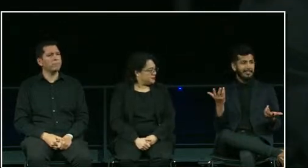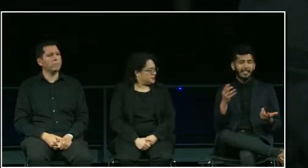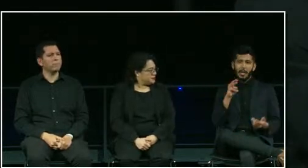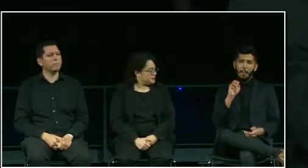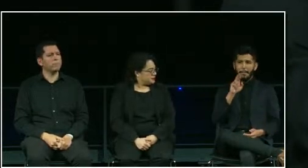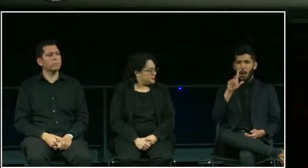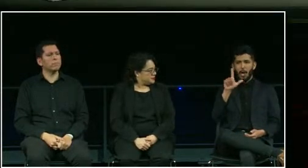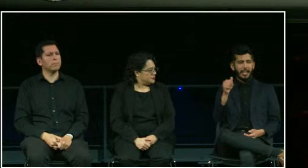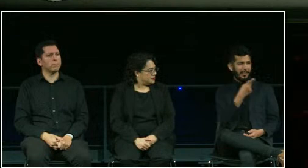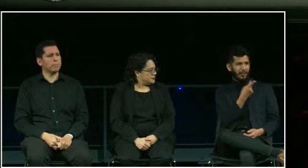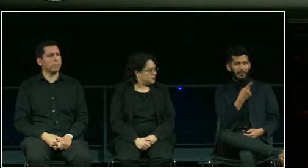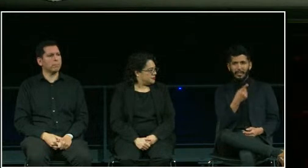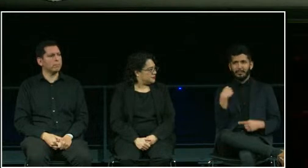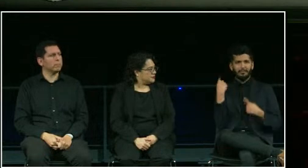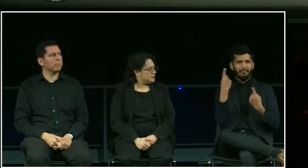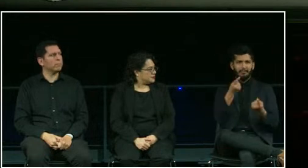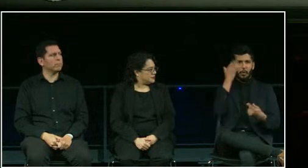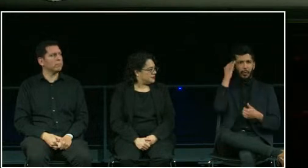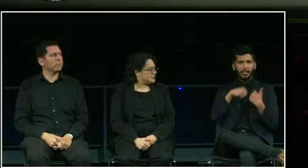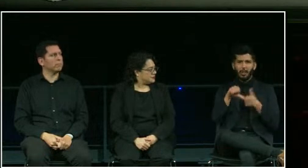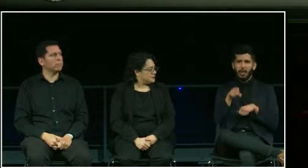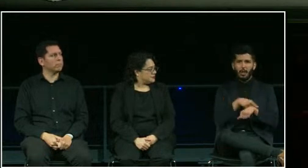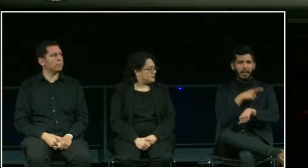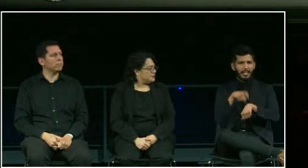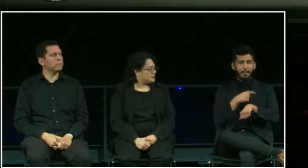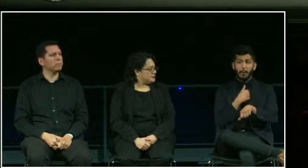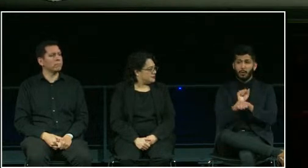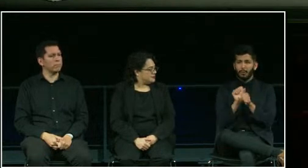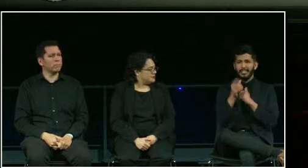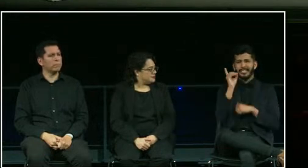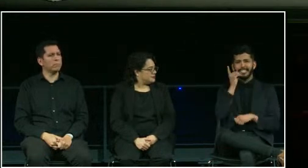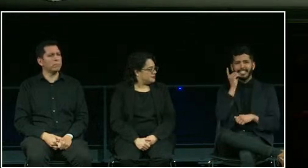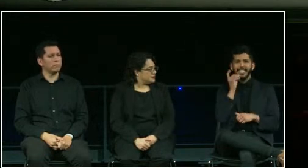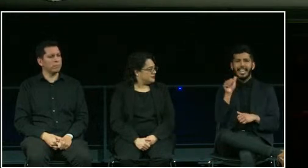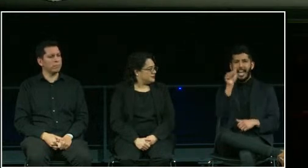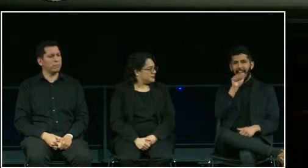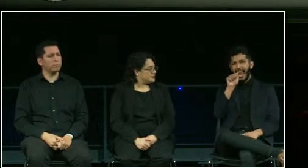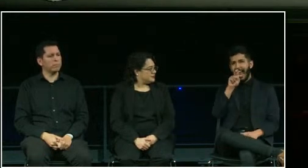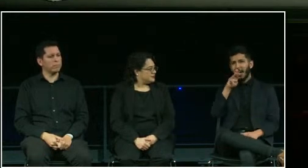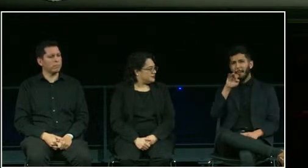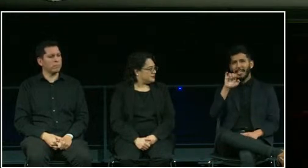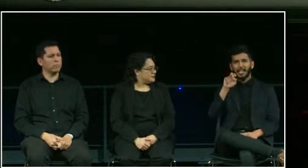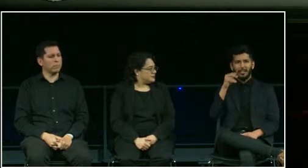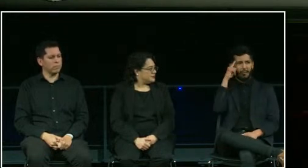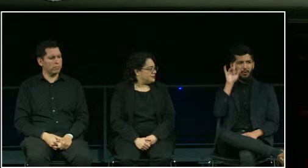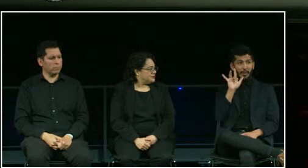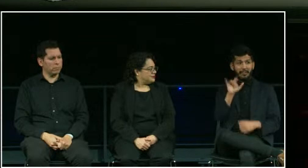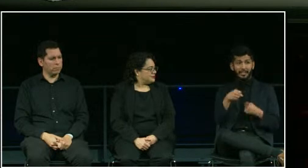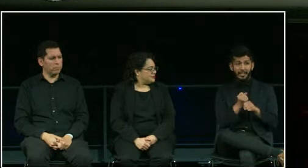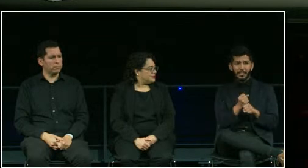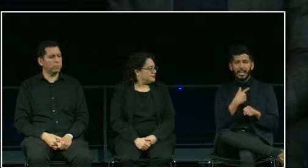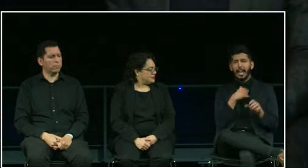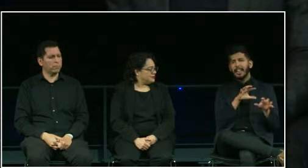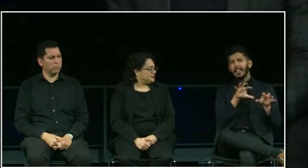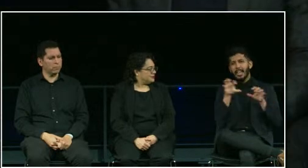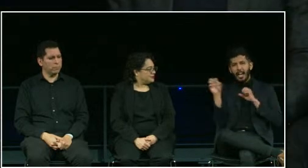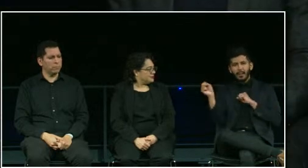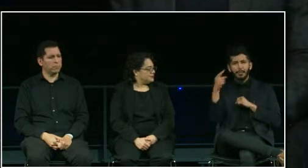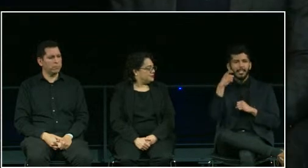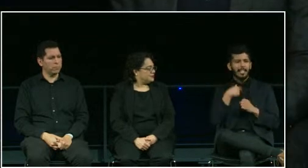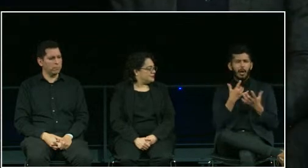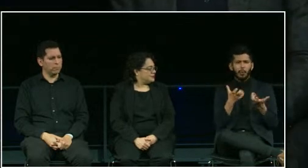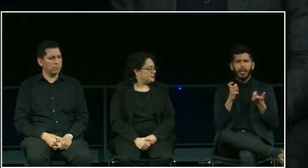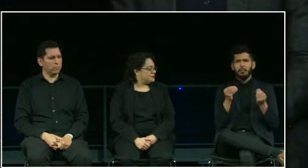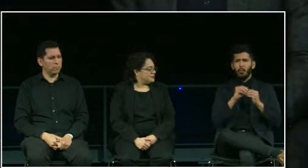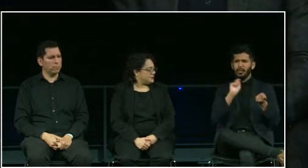Marlon and I go way back. I worked at Disney Animation for 25 years. And I left primarily because I wanted change for change's